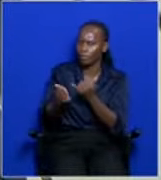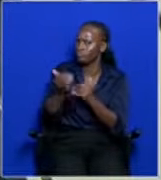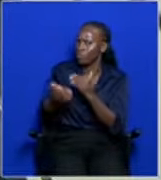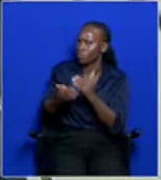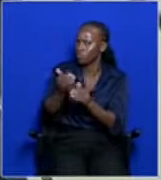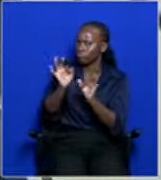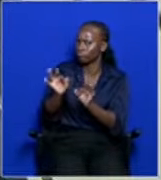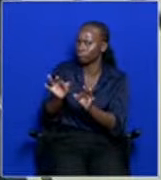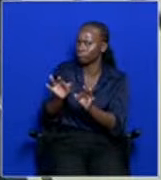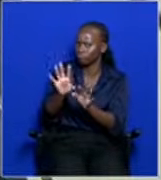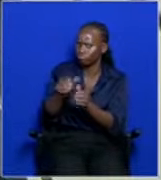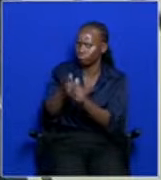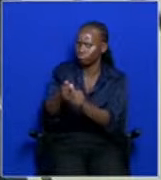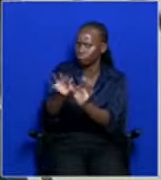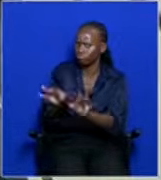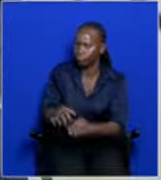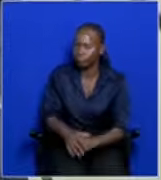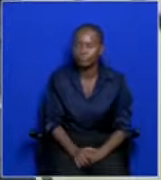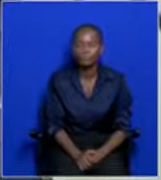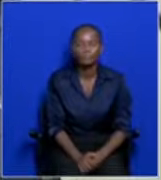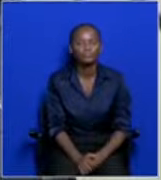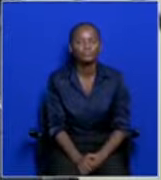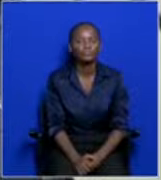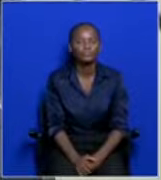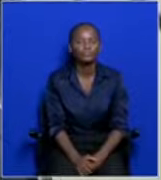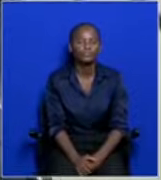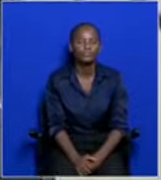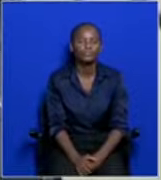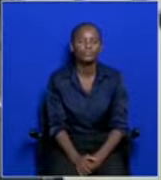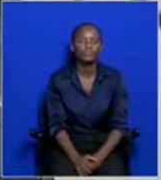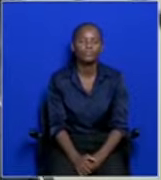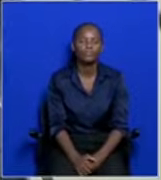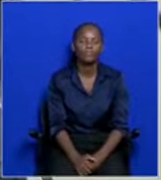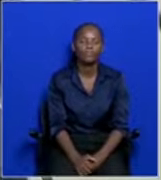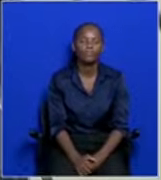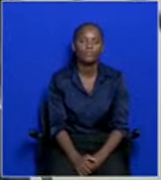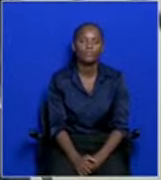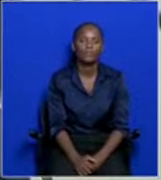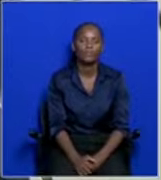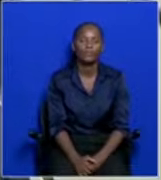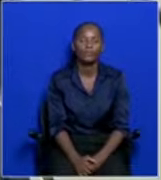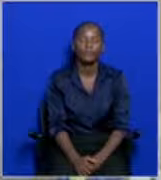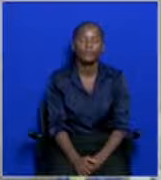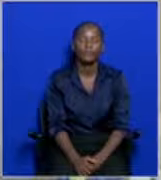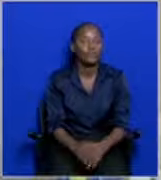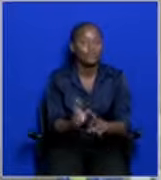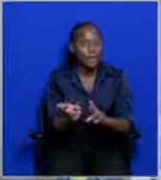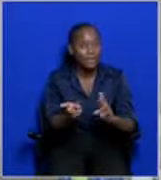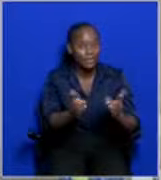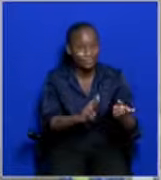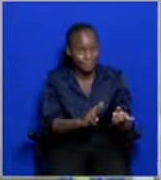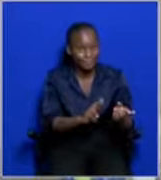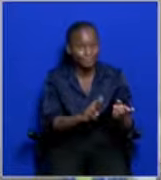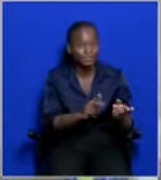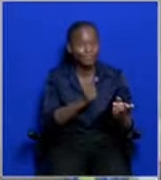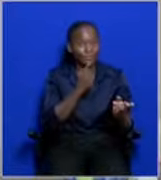Mr. Magagula, I think then we are ready to move to our next case, which starts at your page